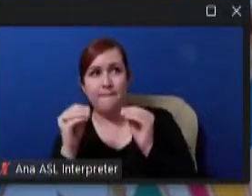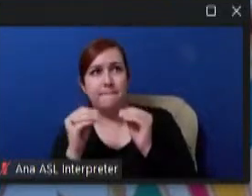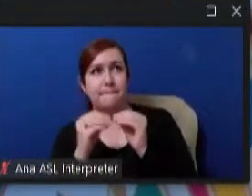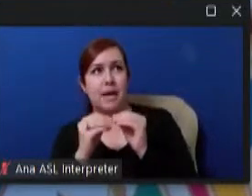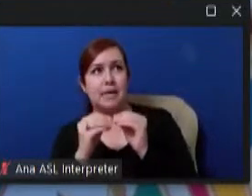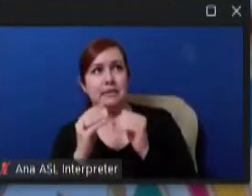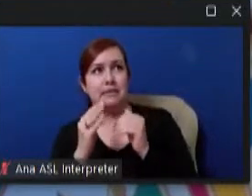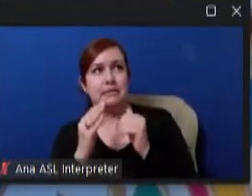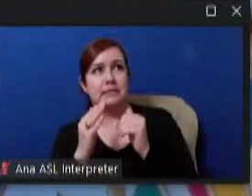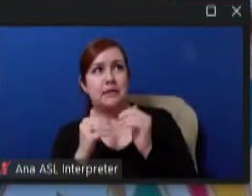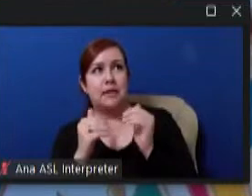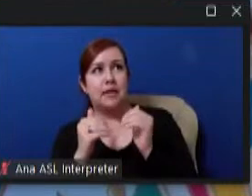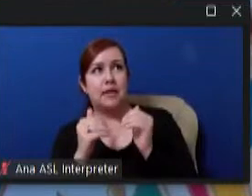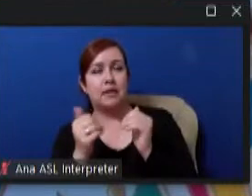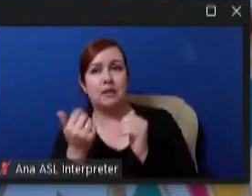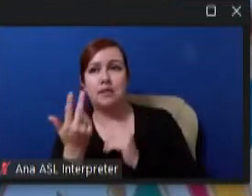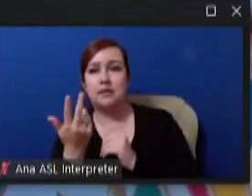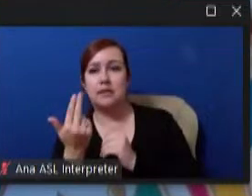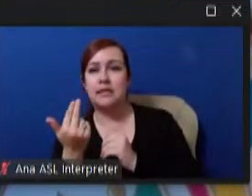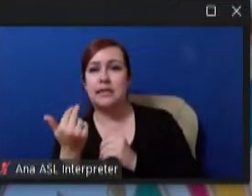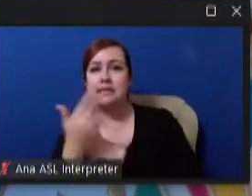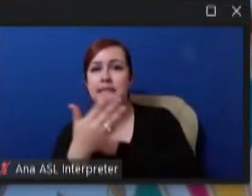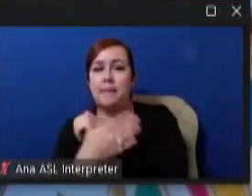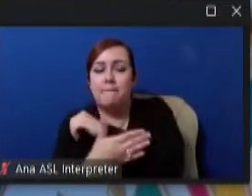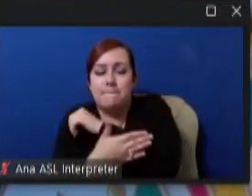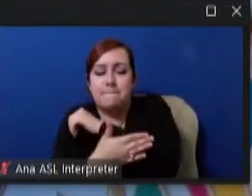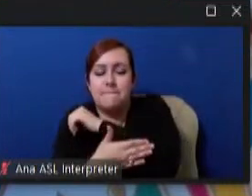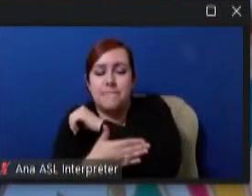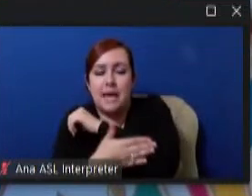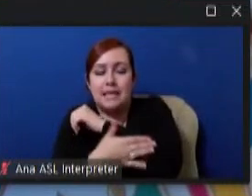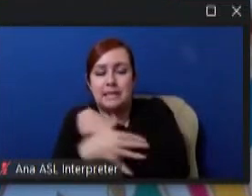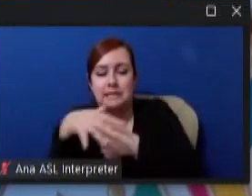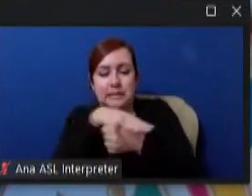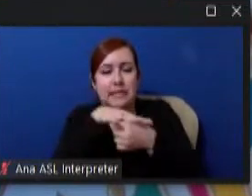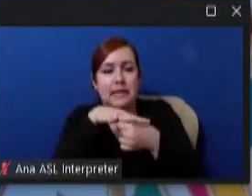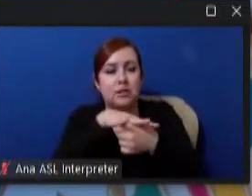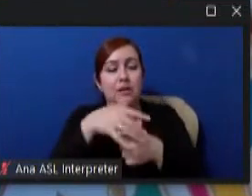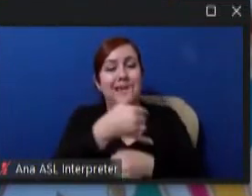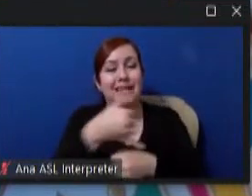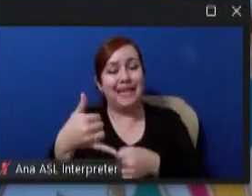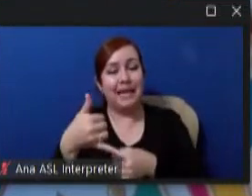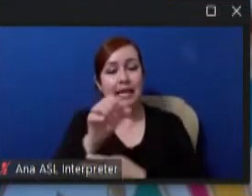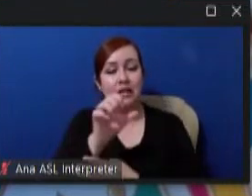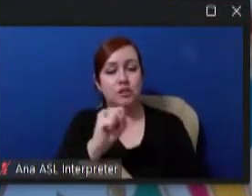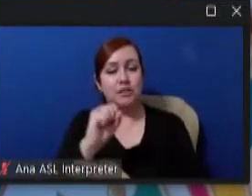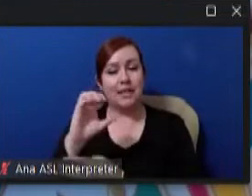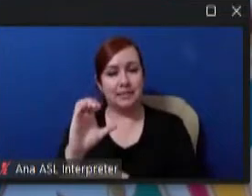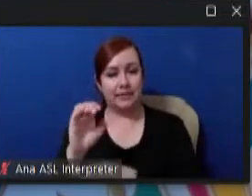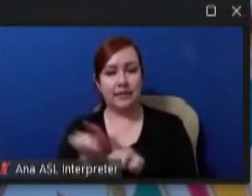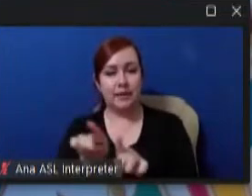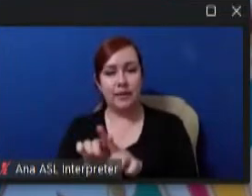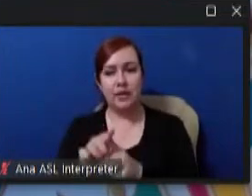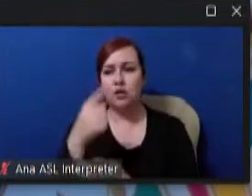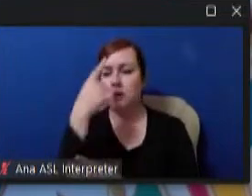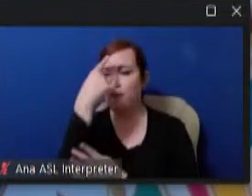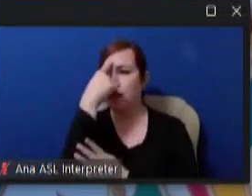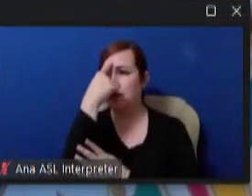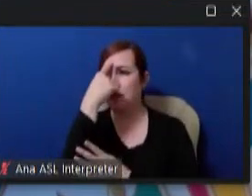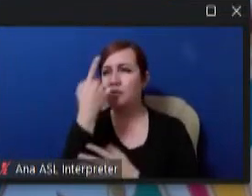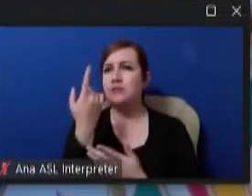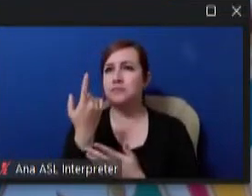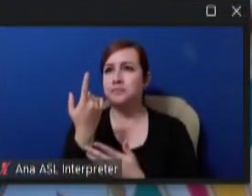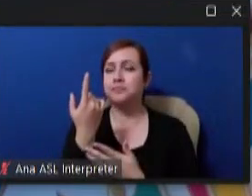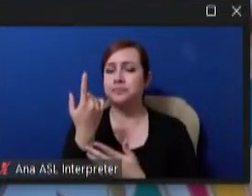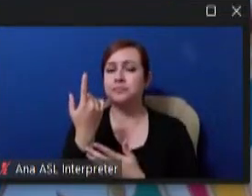I believe more than 13 countries in the region were involved and responded, as did civil